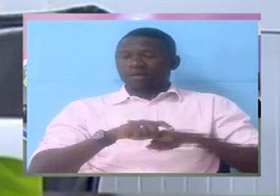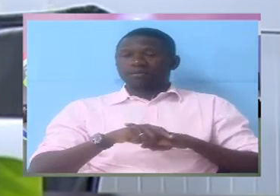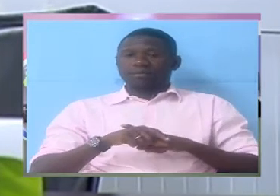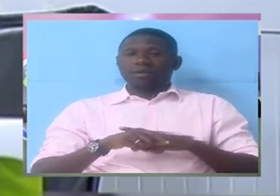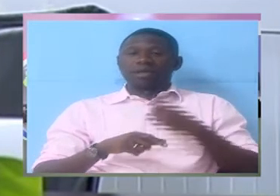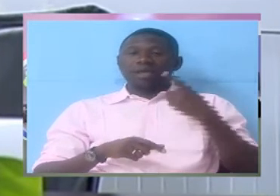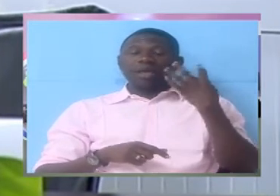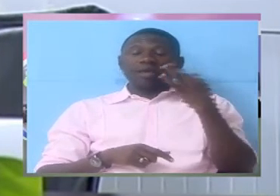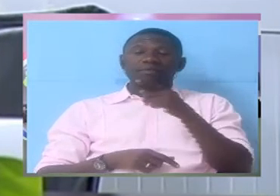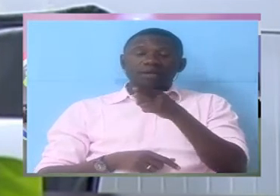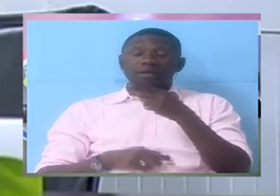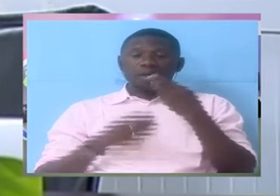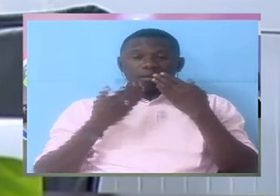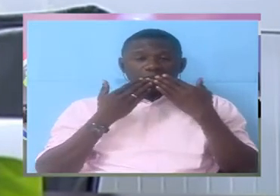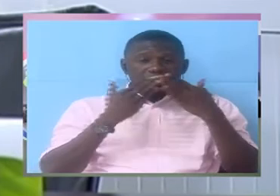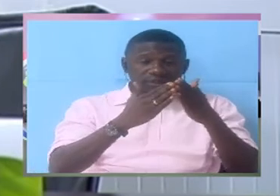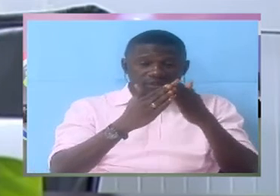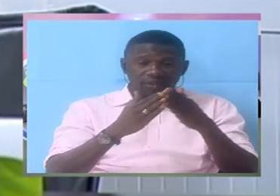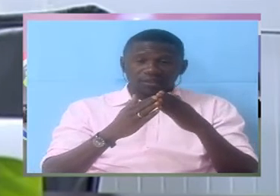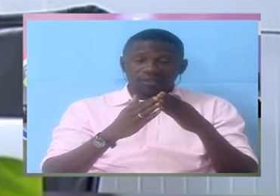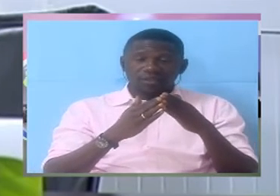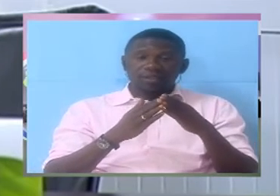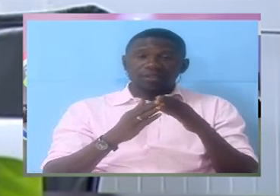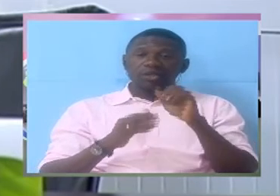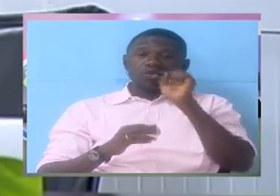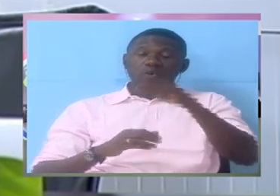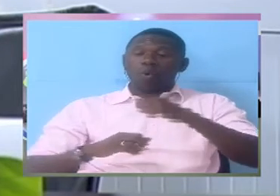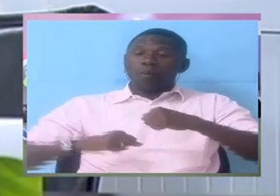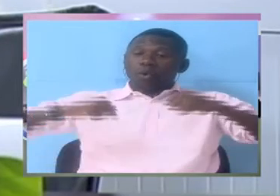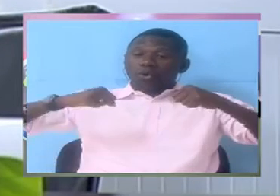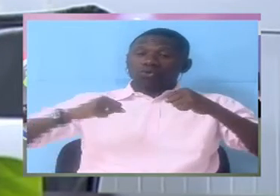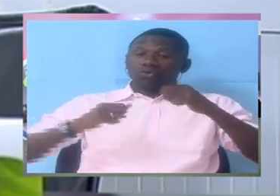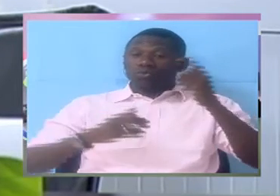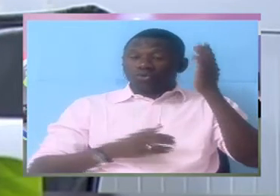that message reaches your superiors,